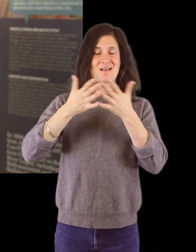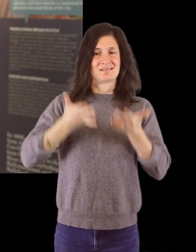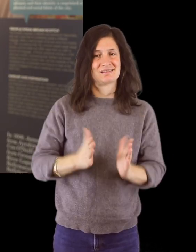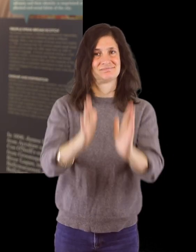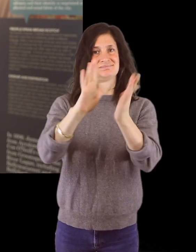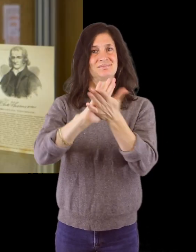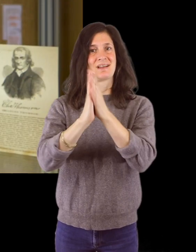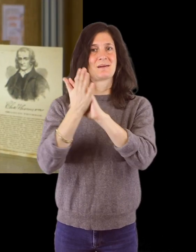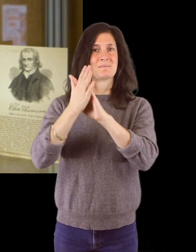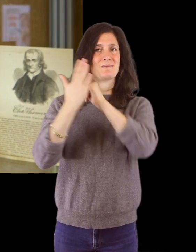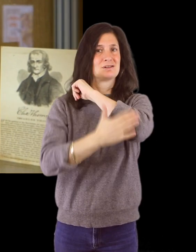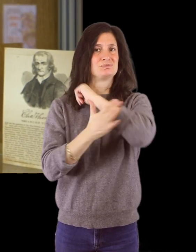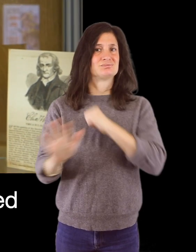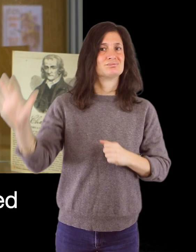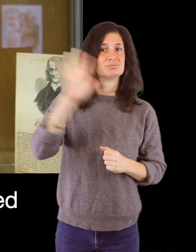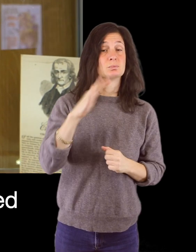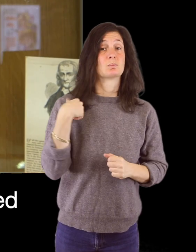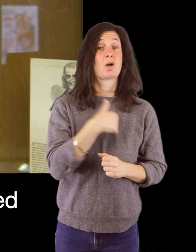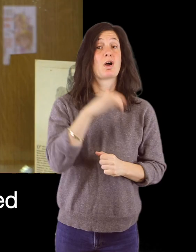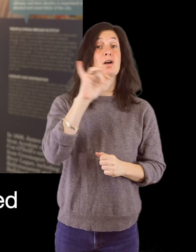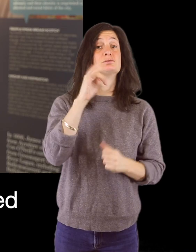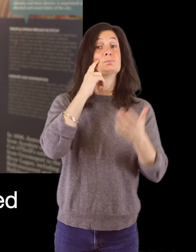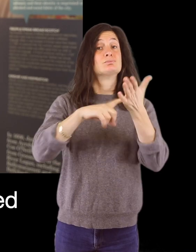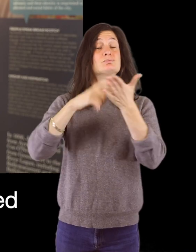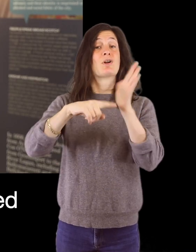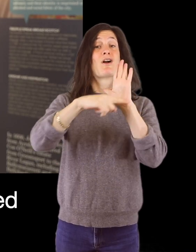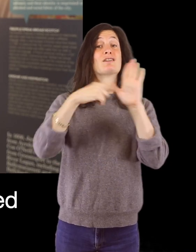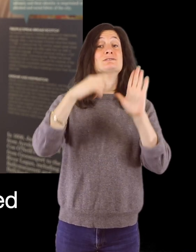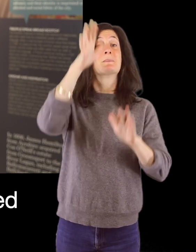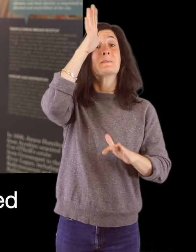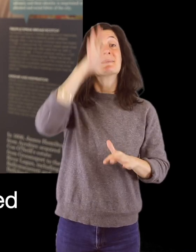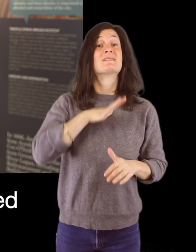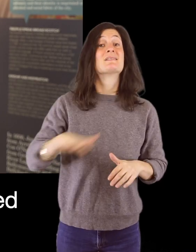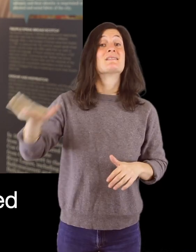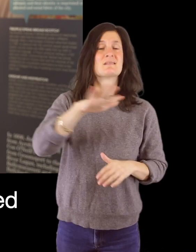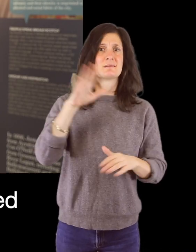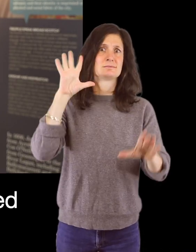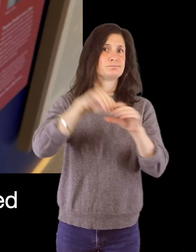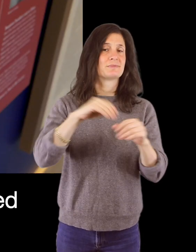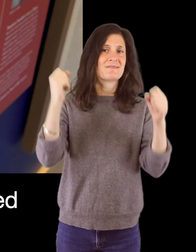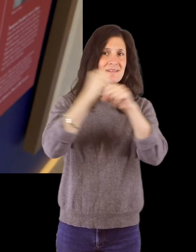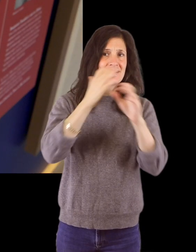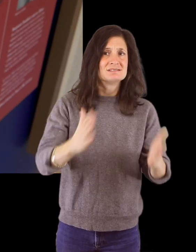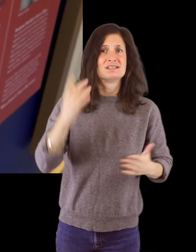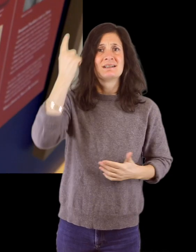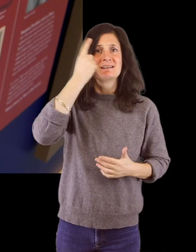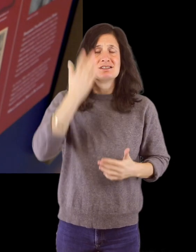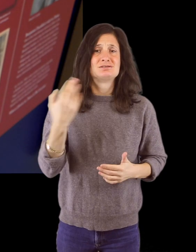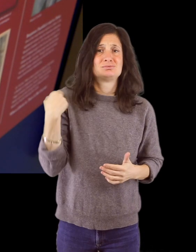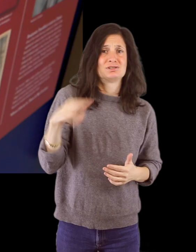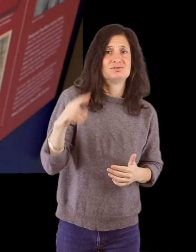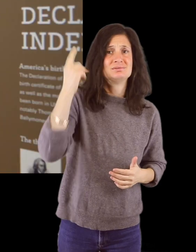birth of America as a nation. We see the roles that Ulster men played in the revolutionary campaign as